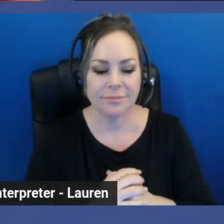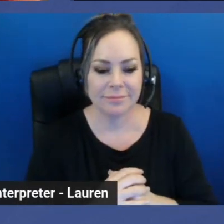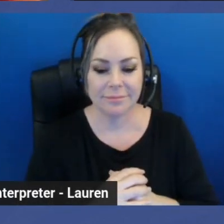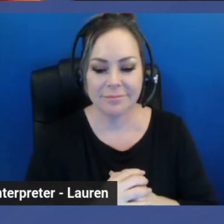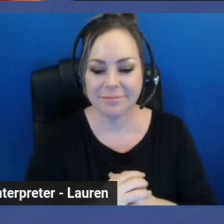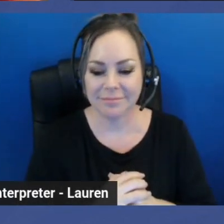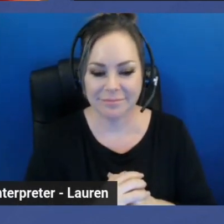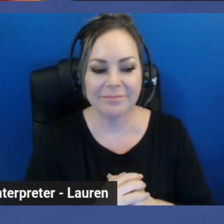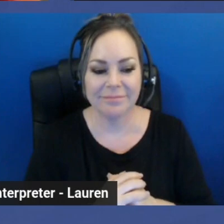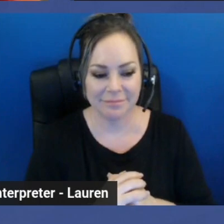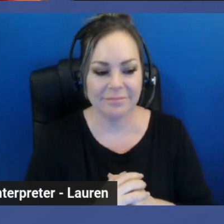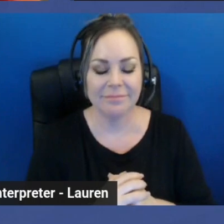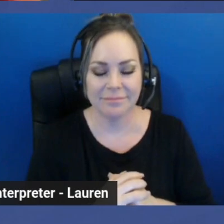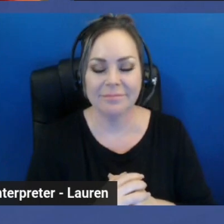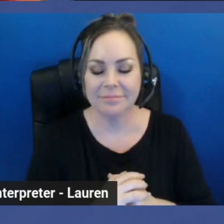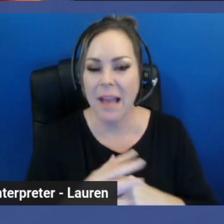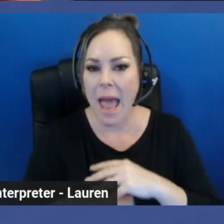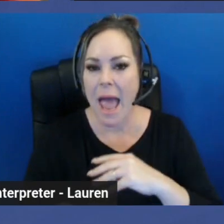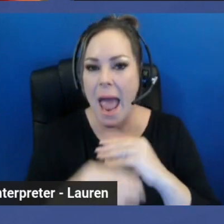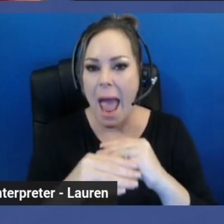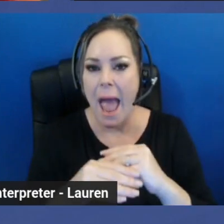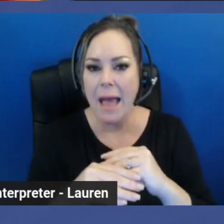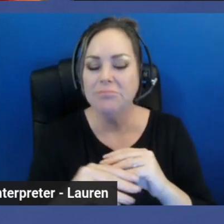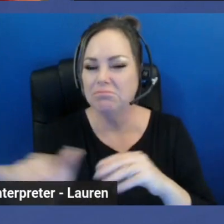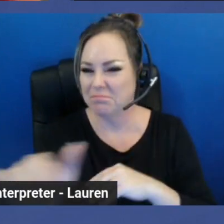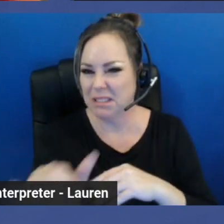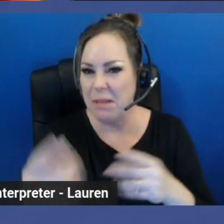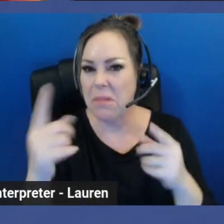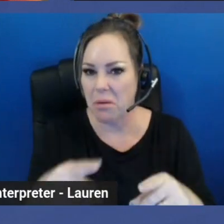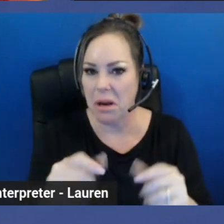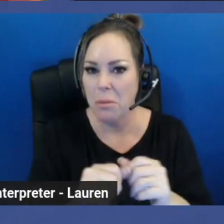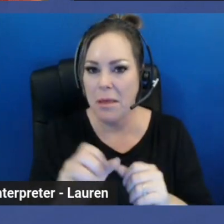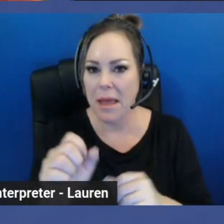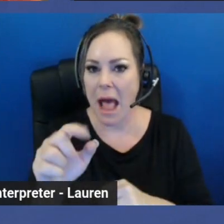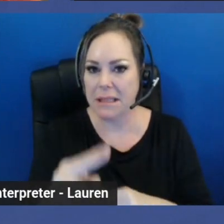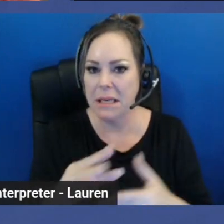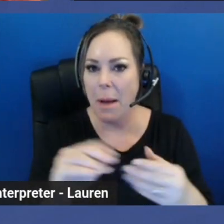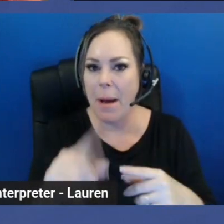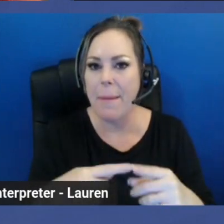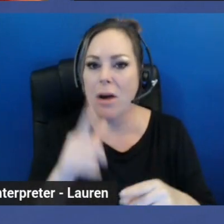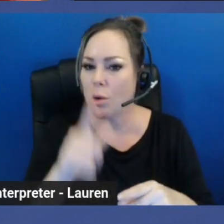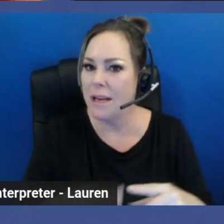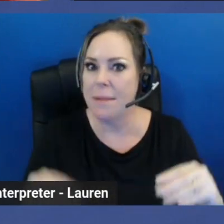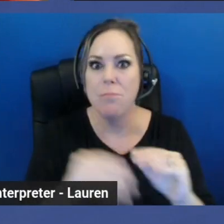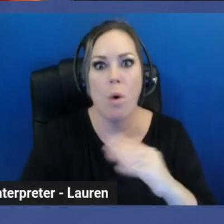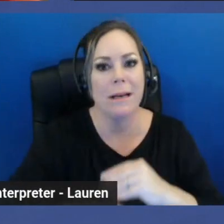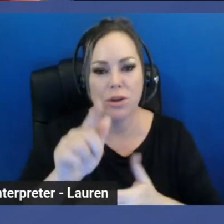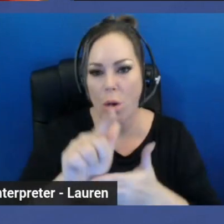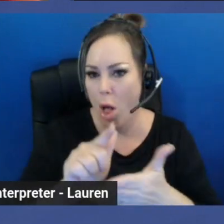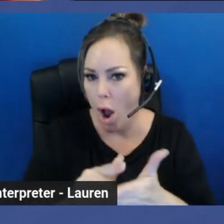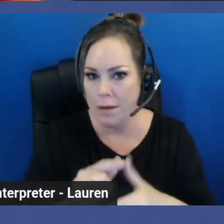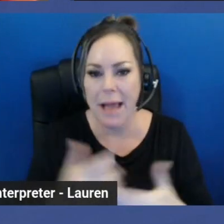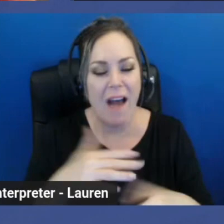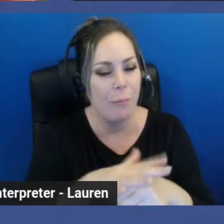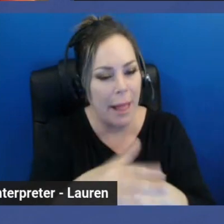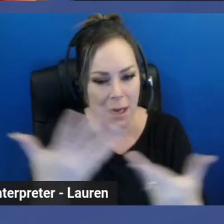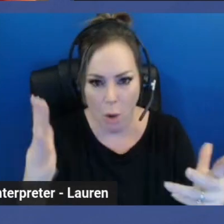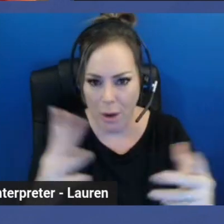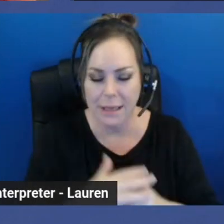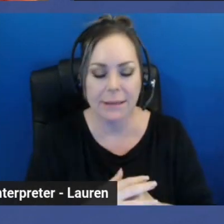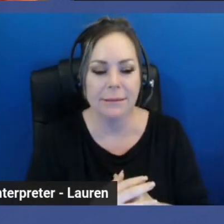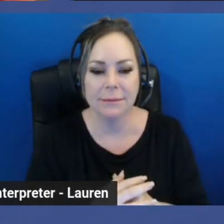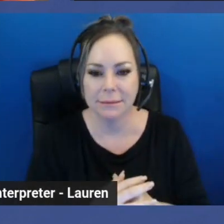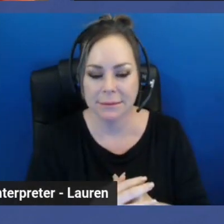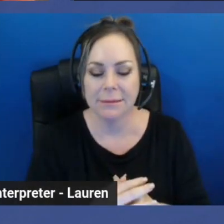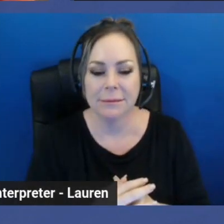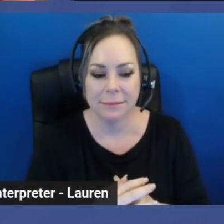Well, I would add and echo Allison's comment about not needing more laws. We've got plenty of laws on the